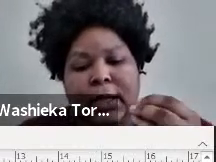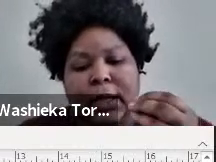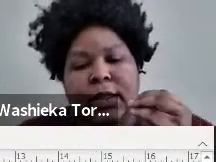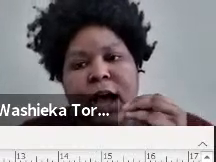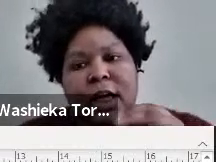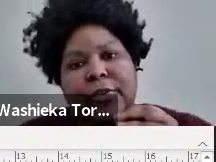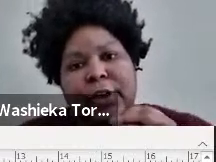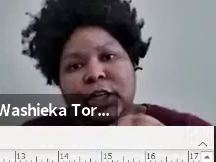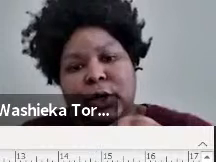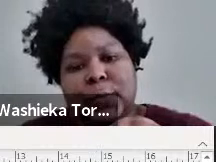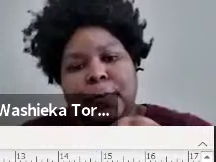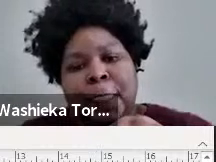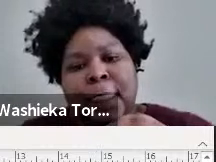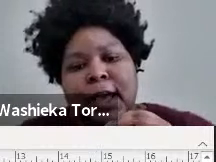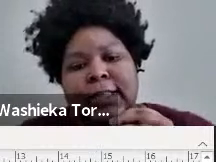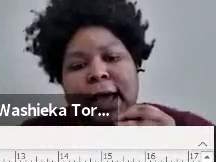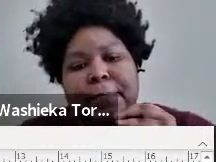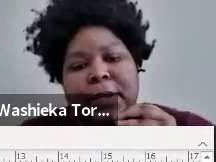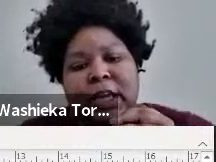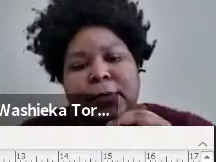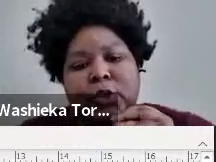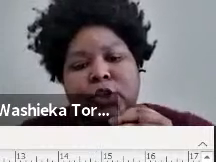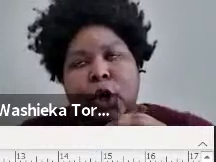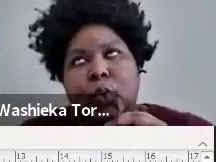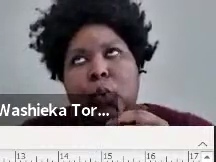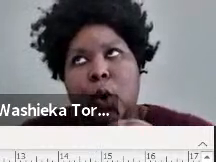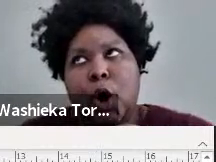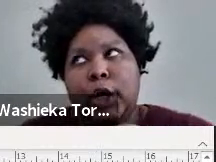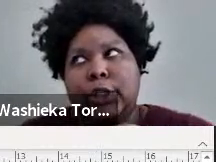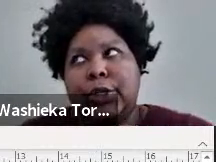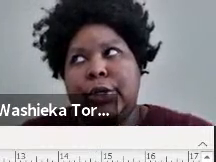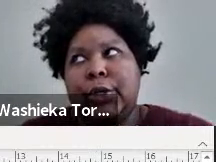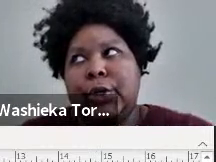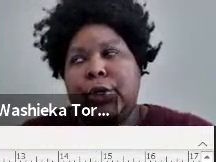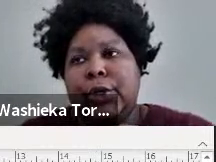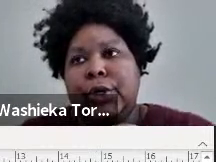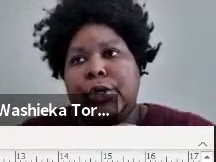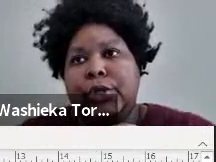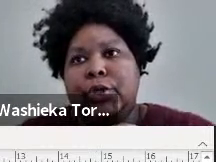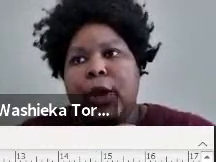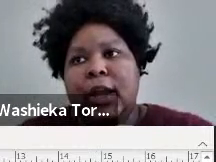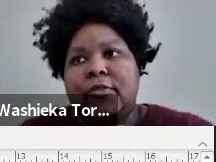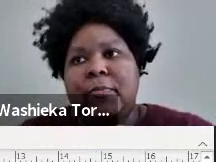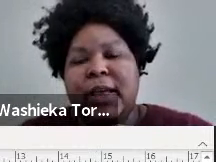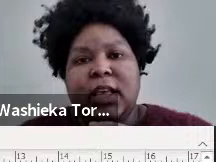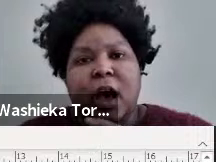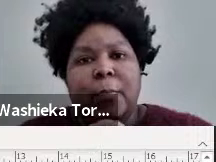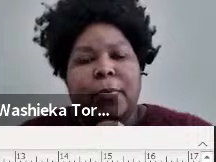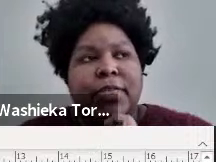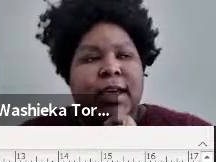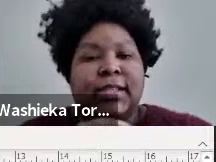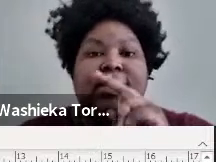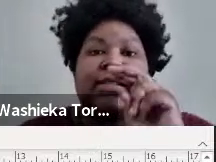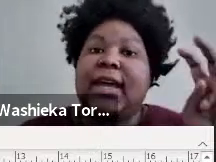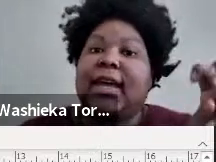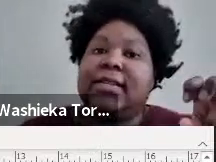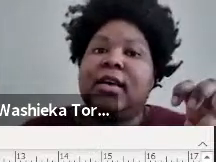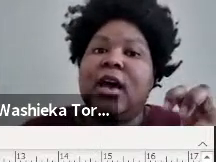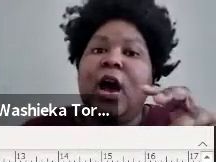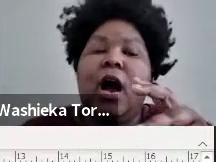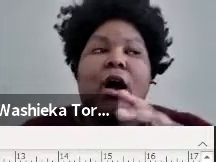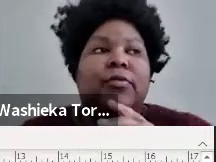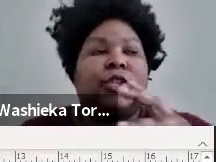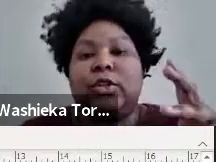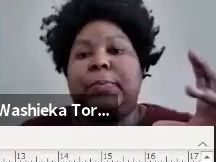minute. But the other issue is that people don't want to kind of mess up the